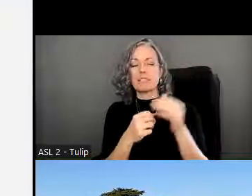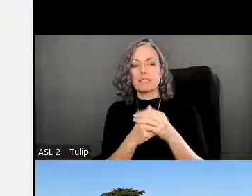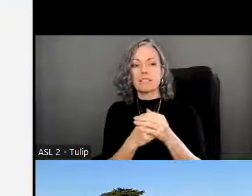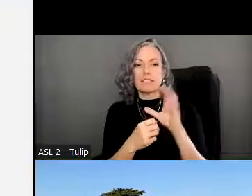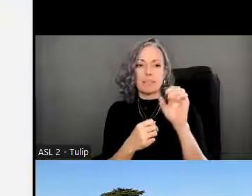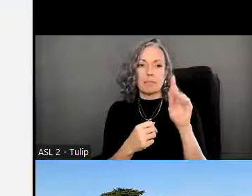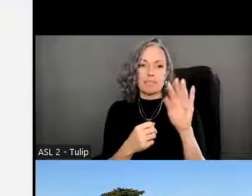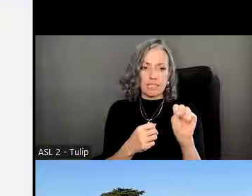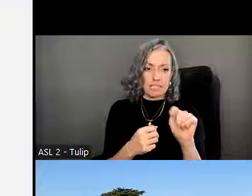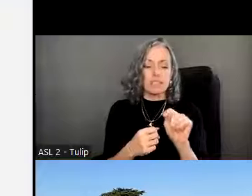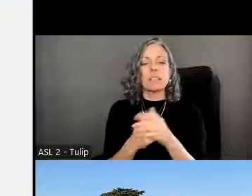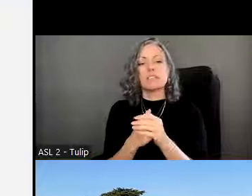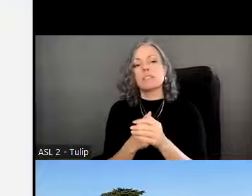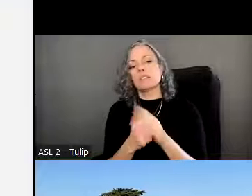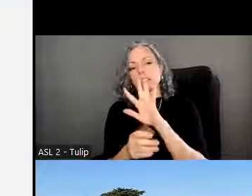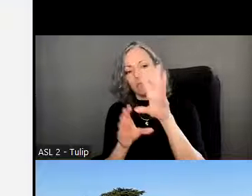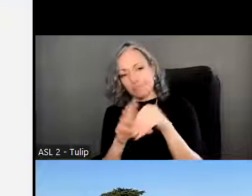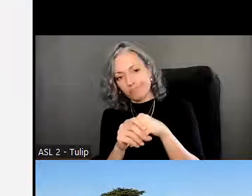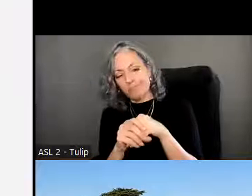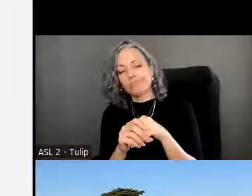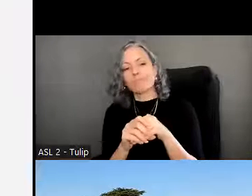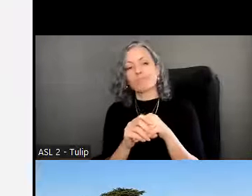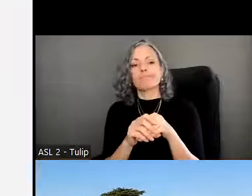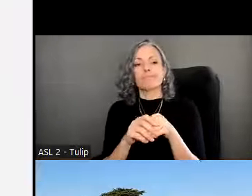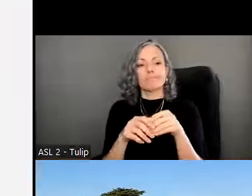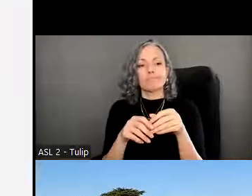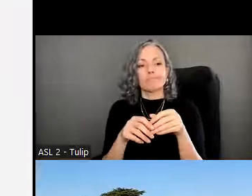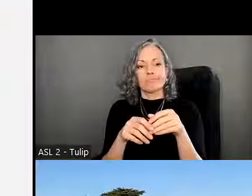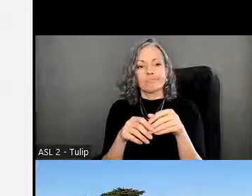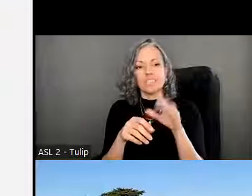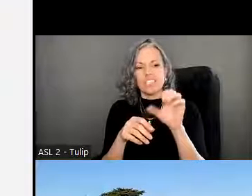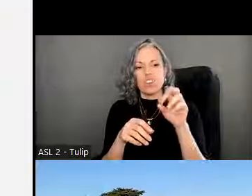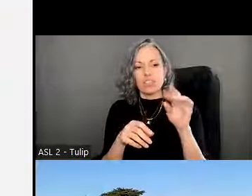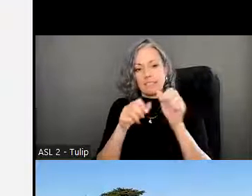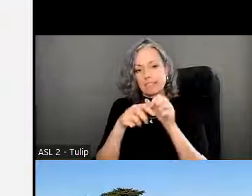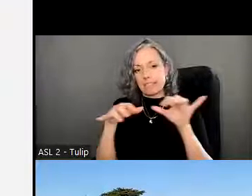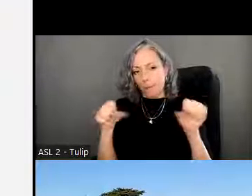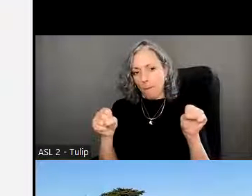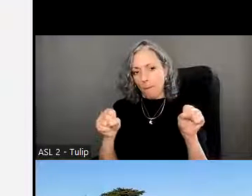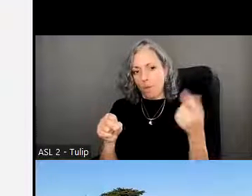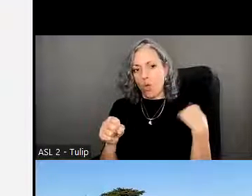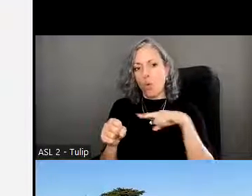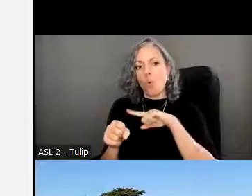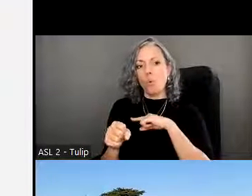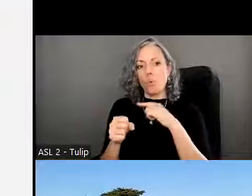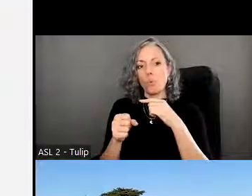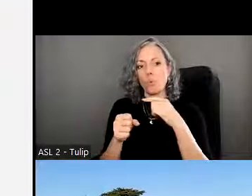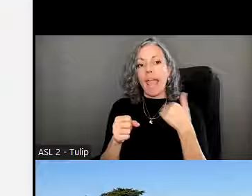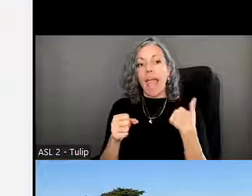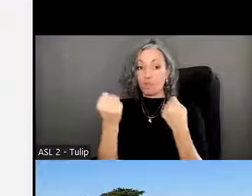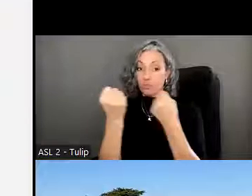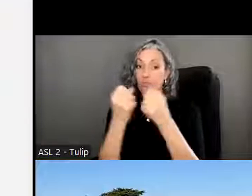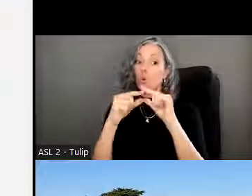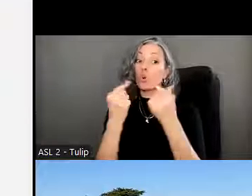CBT, psychoeducational interventions are conducted throughout the CRC system. We do our support groups